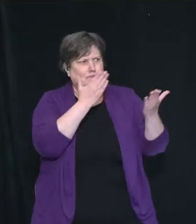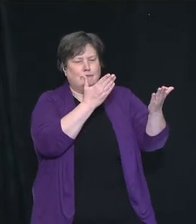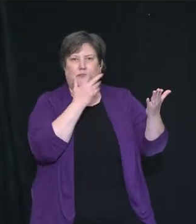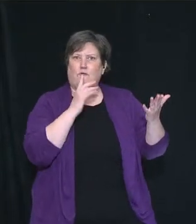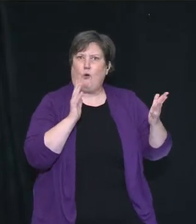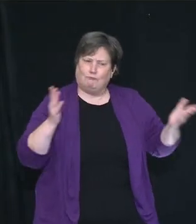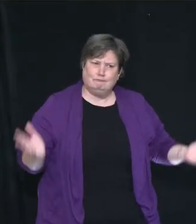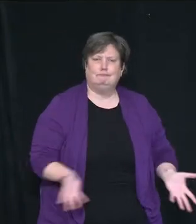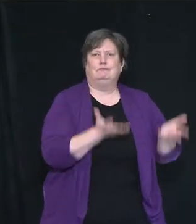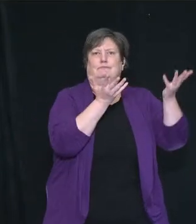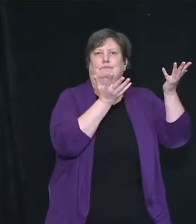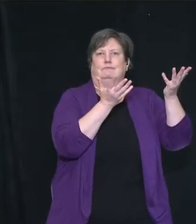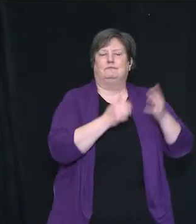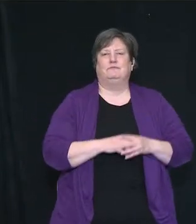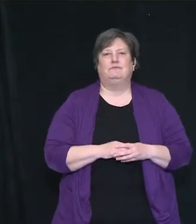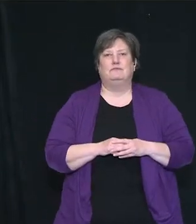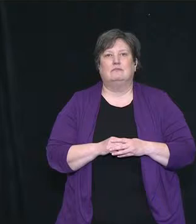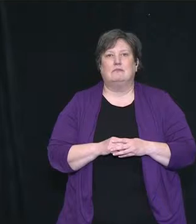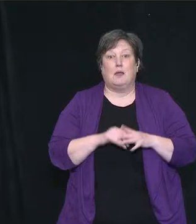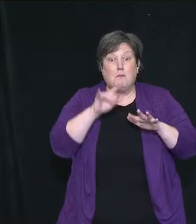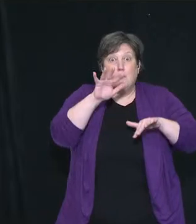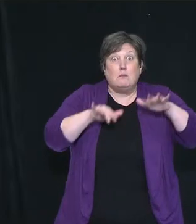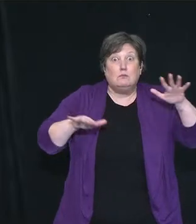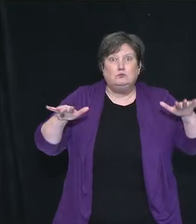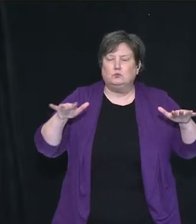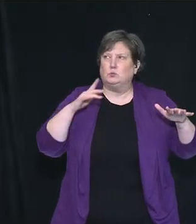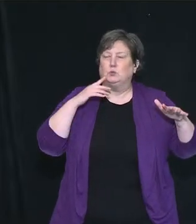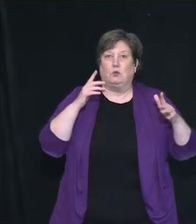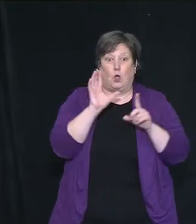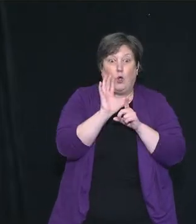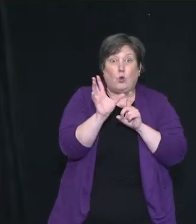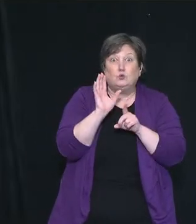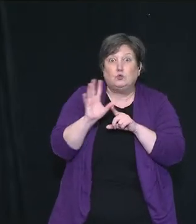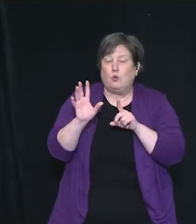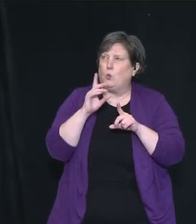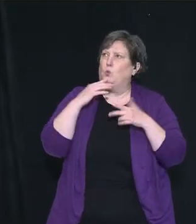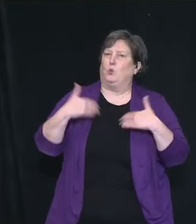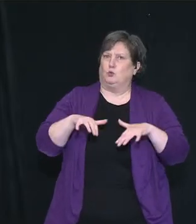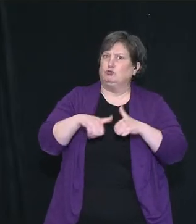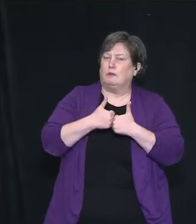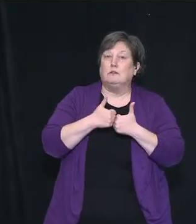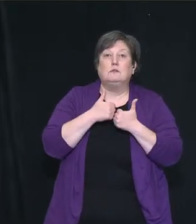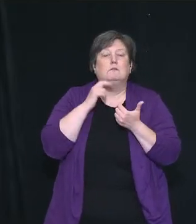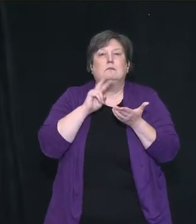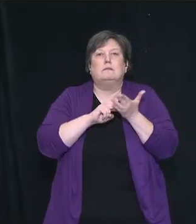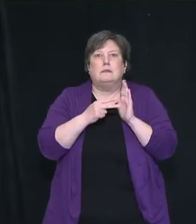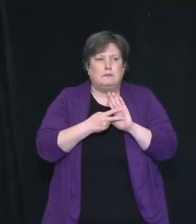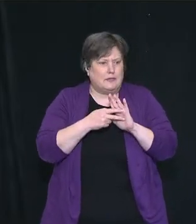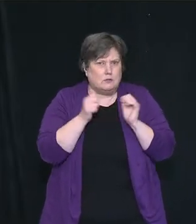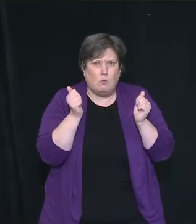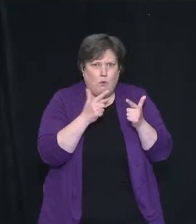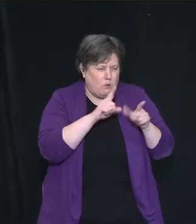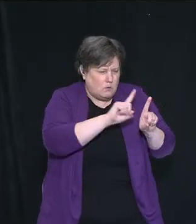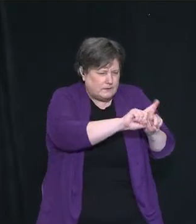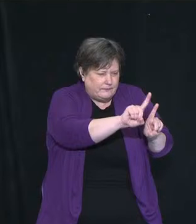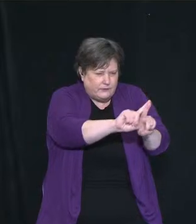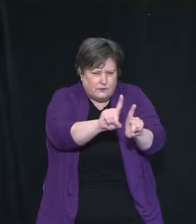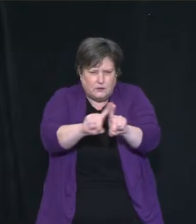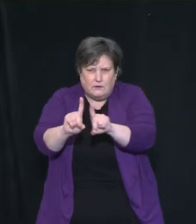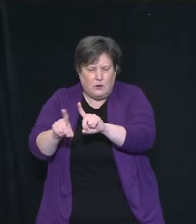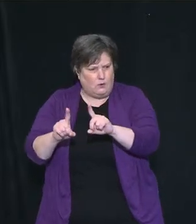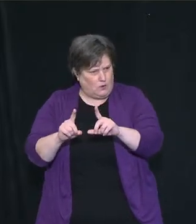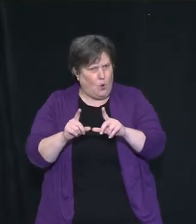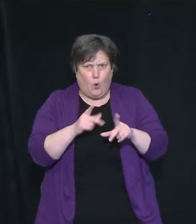Multiculturalism is a permanent challenge. It involves accepting and embracing all the different elements present, while at the